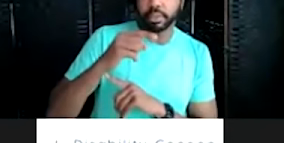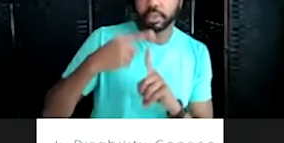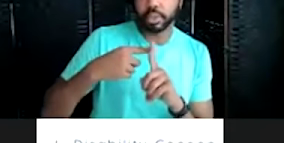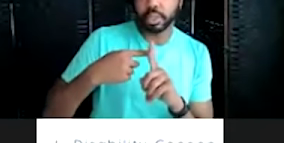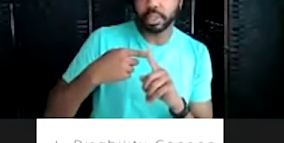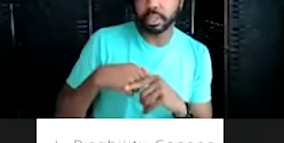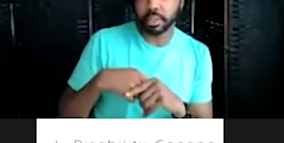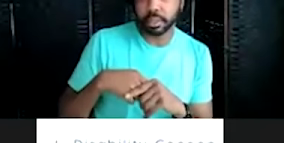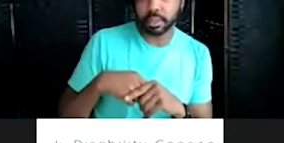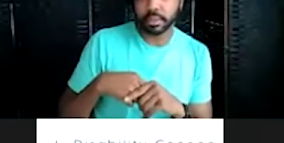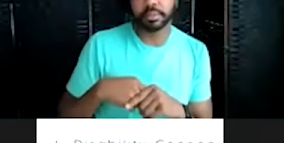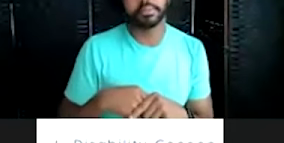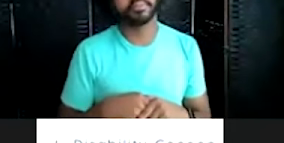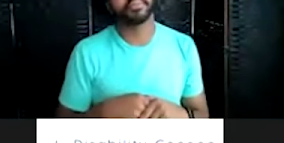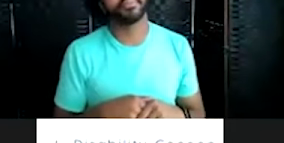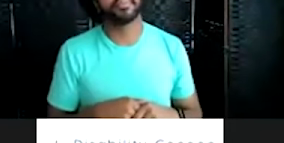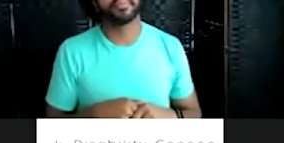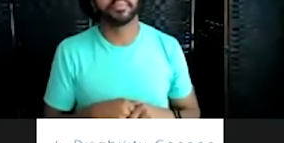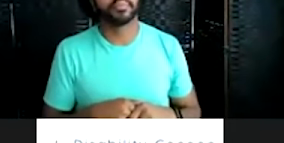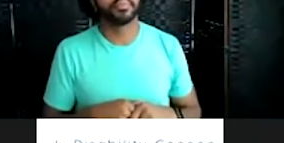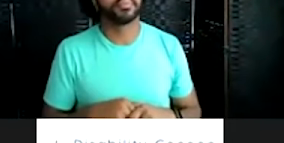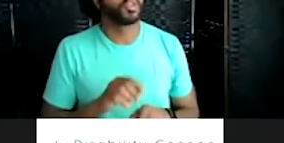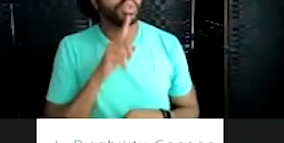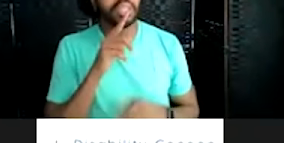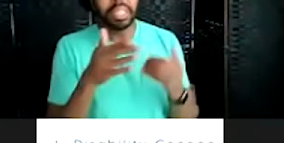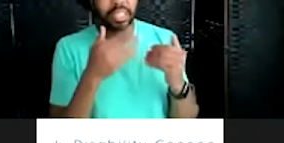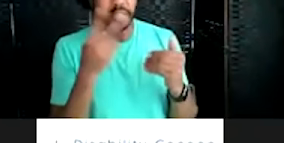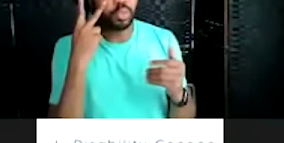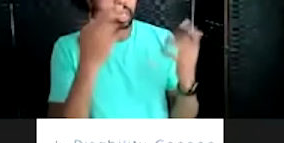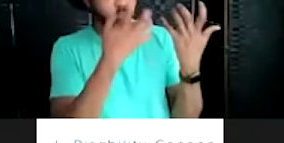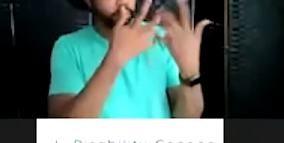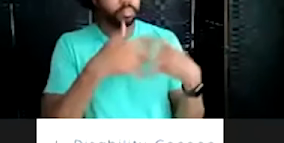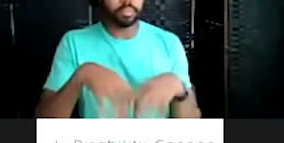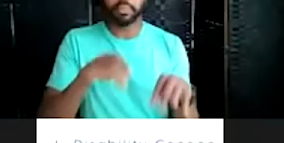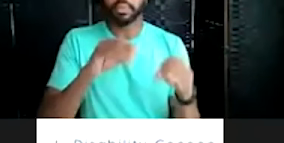So it's really easy to fix if something's not working.